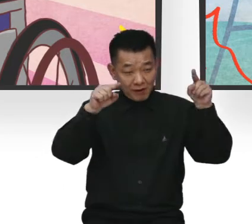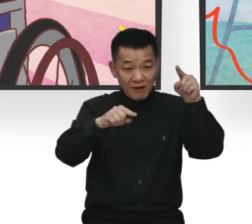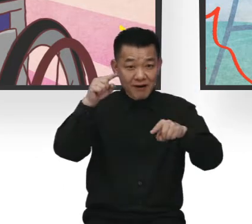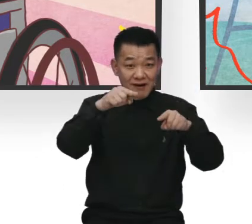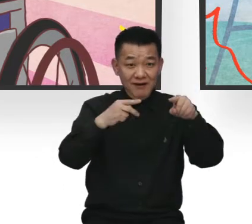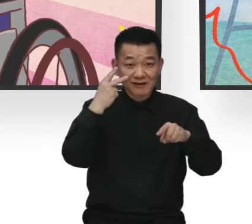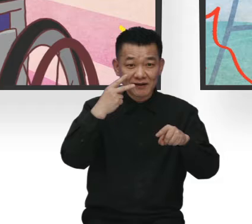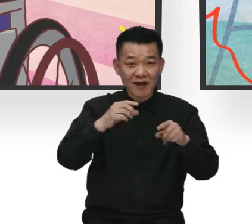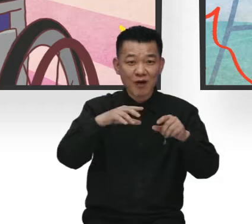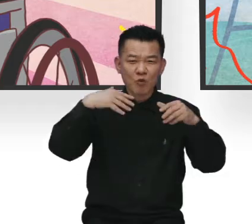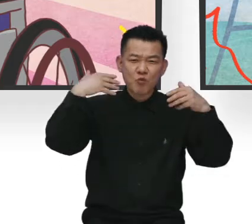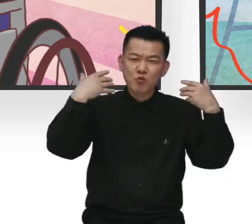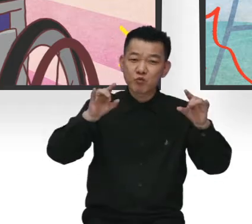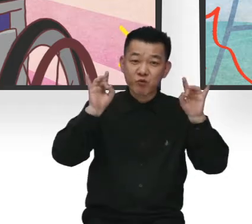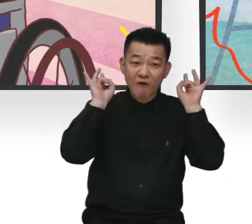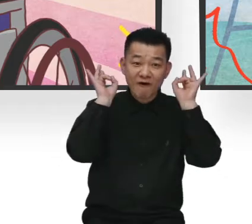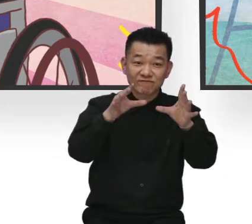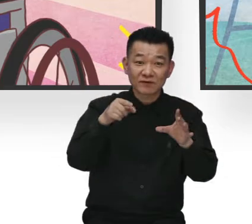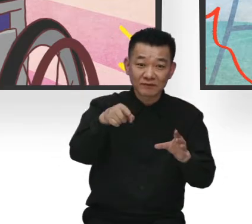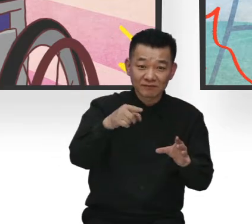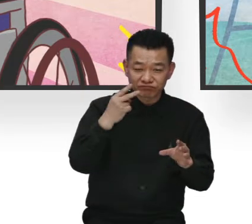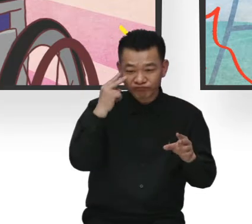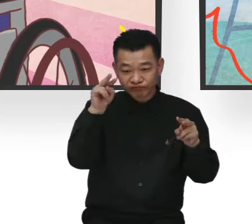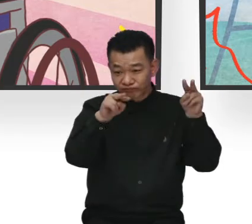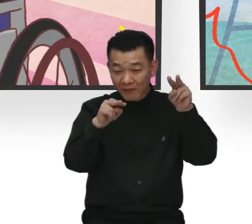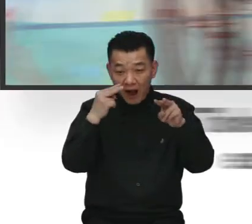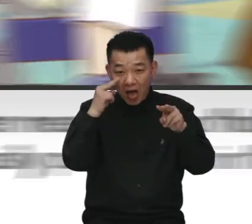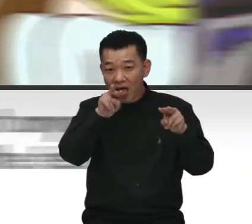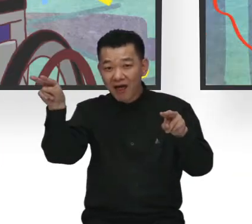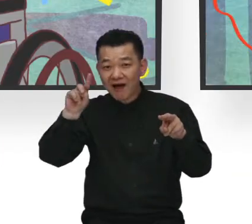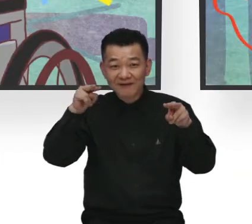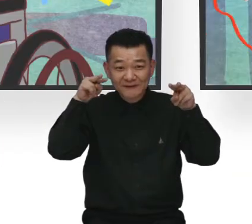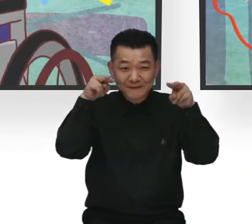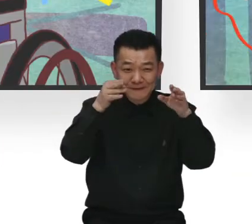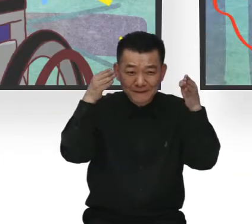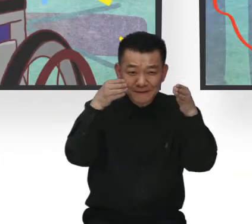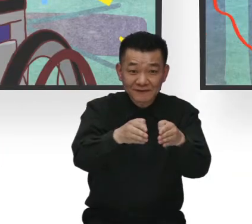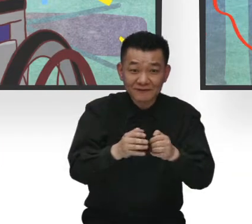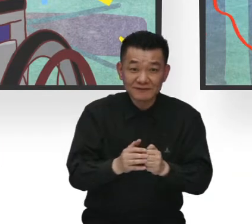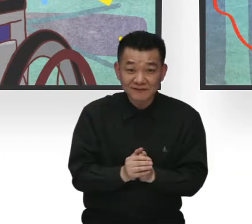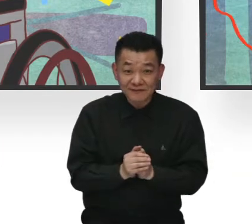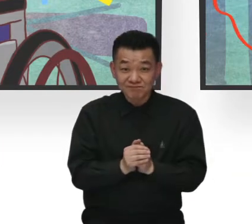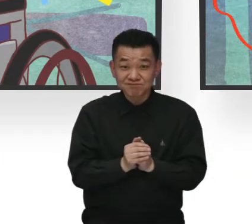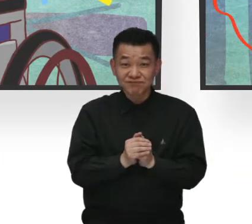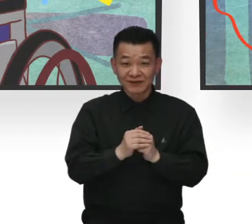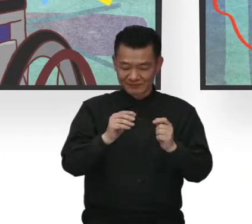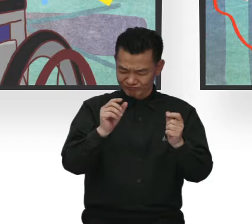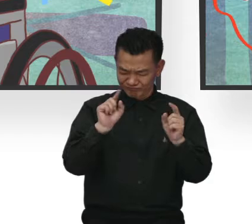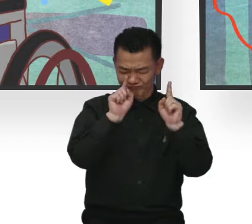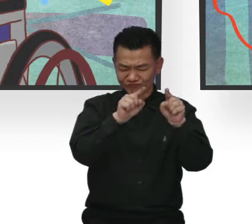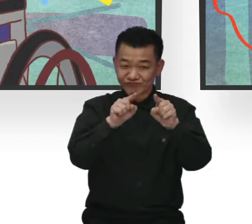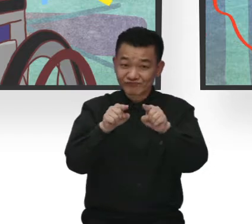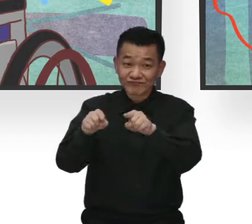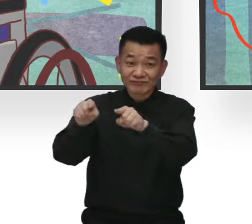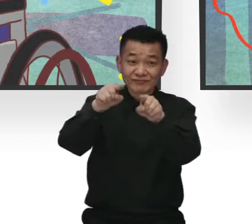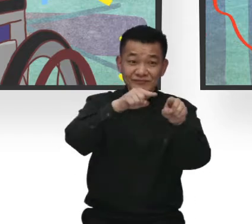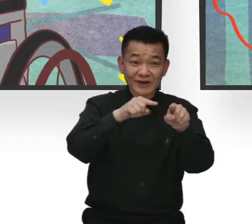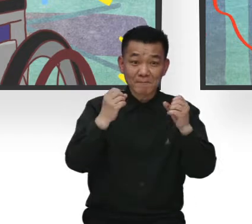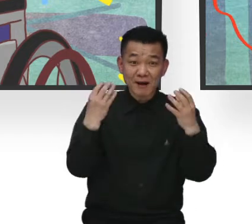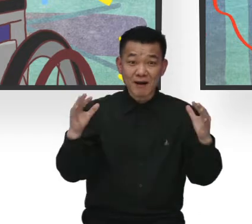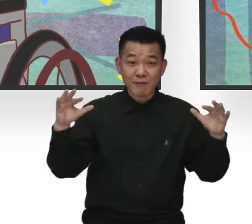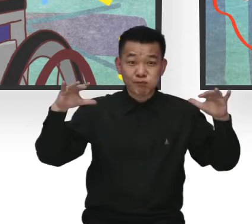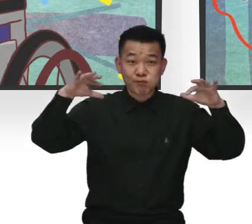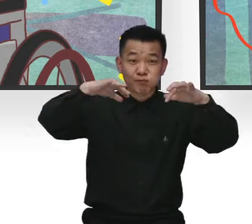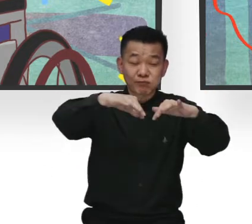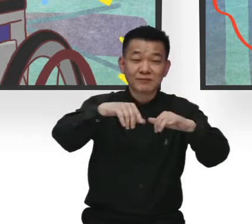were mesmerized by the splendid view of the festival. The reason that persons with disabilities were able to